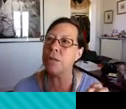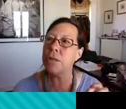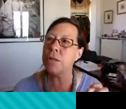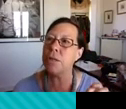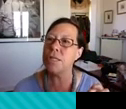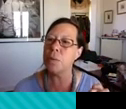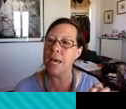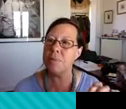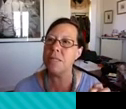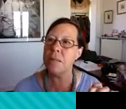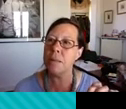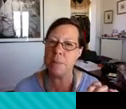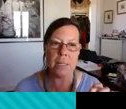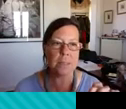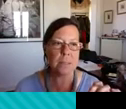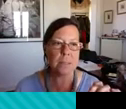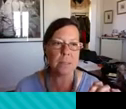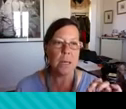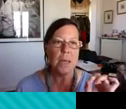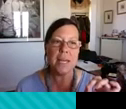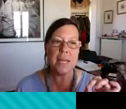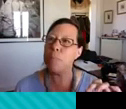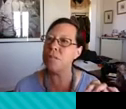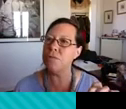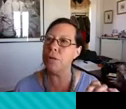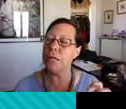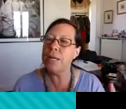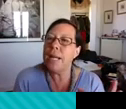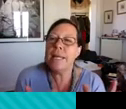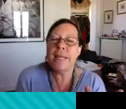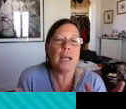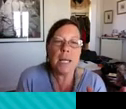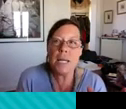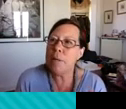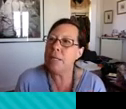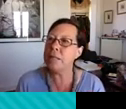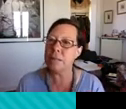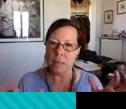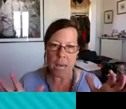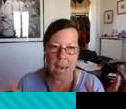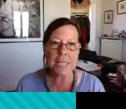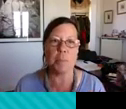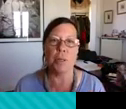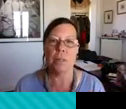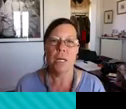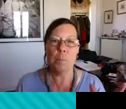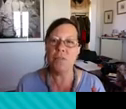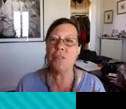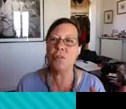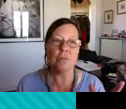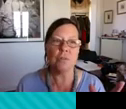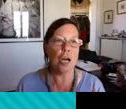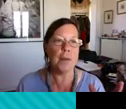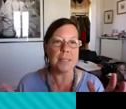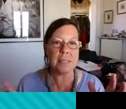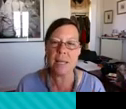commonly occurs with absentee ballots than in-person voting. They got an independent expert, a professor